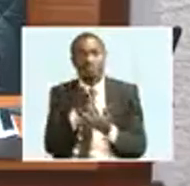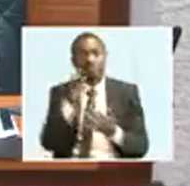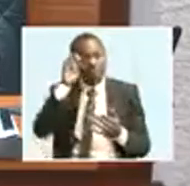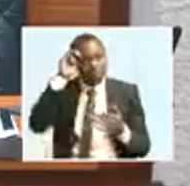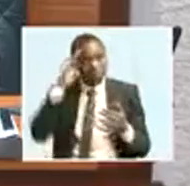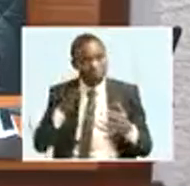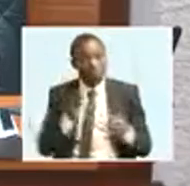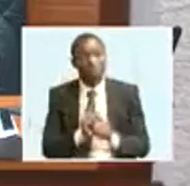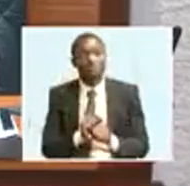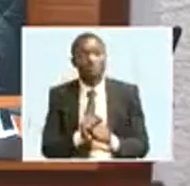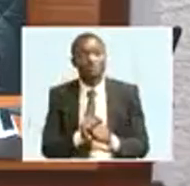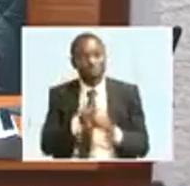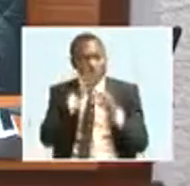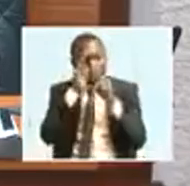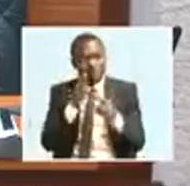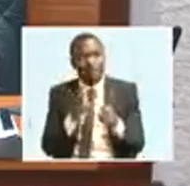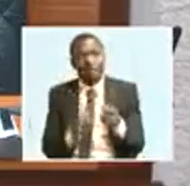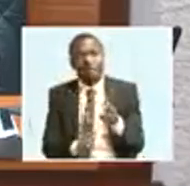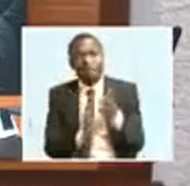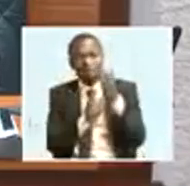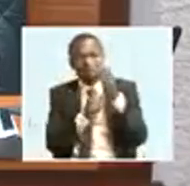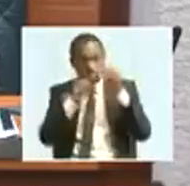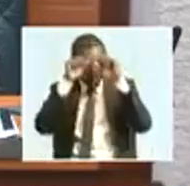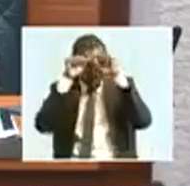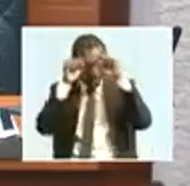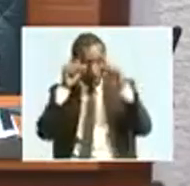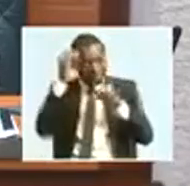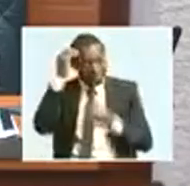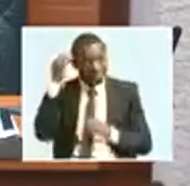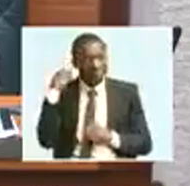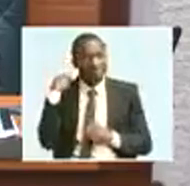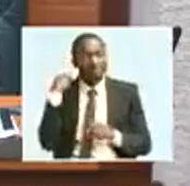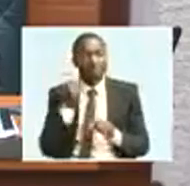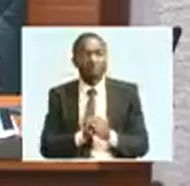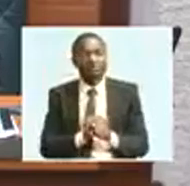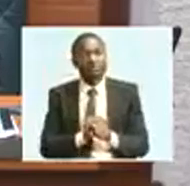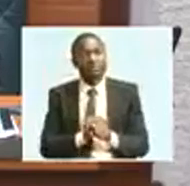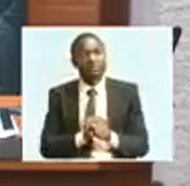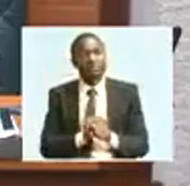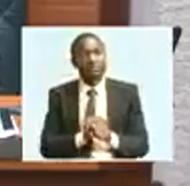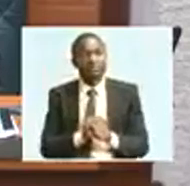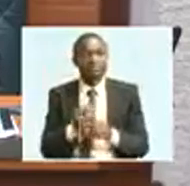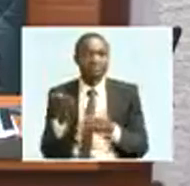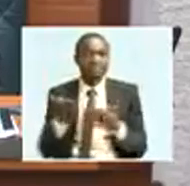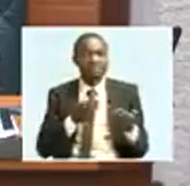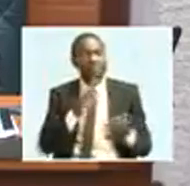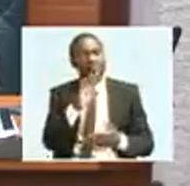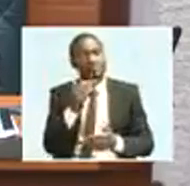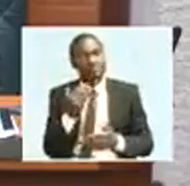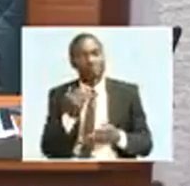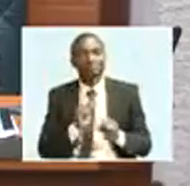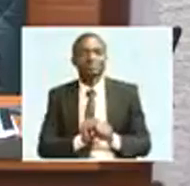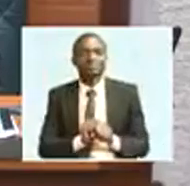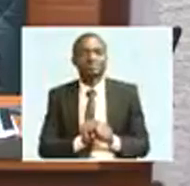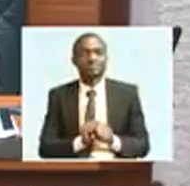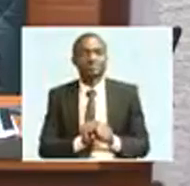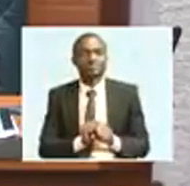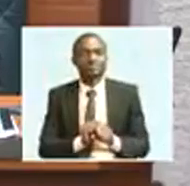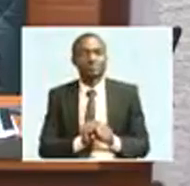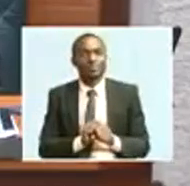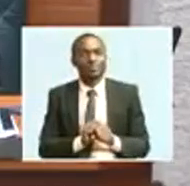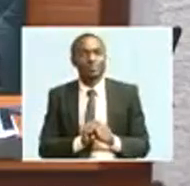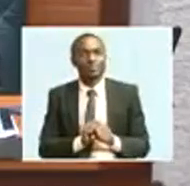or through the honor the vice president's office to inquire and then maybe come back with